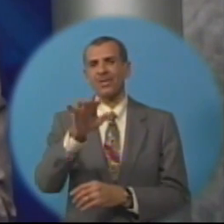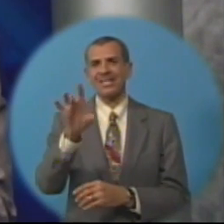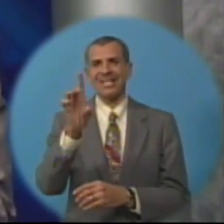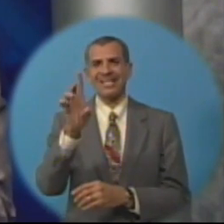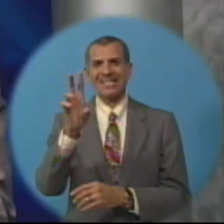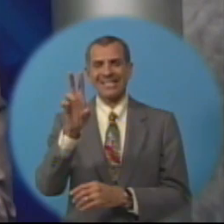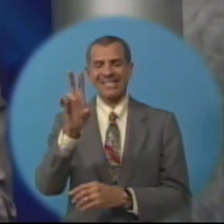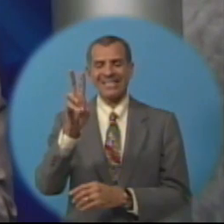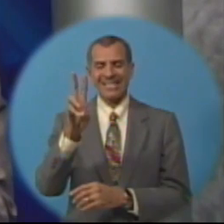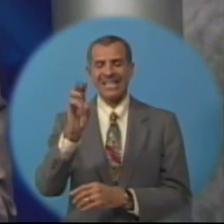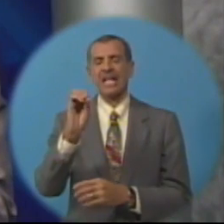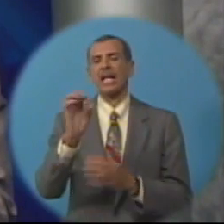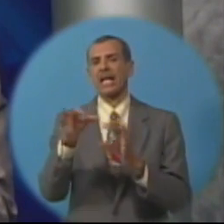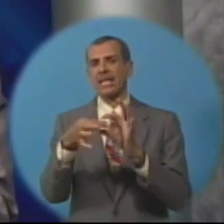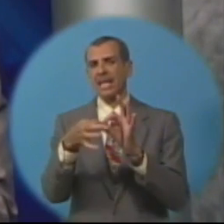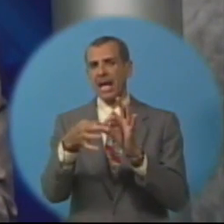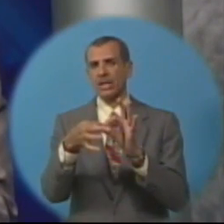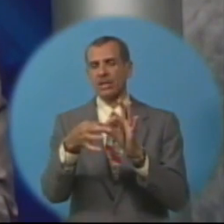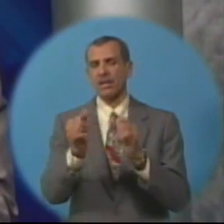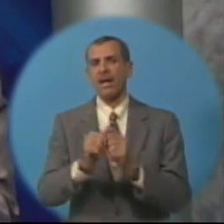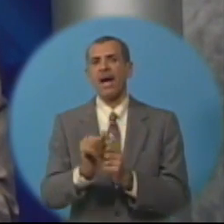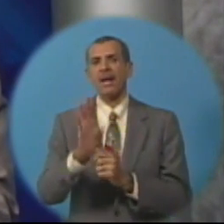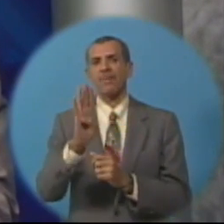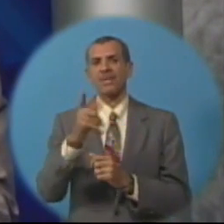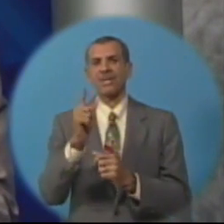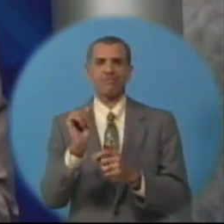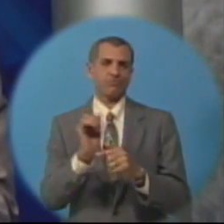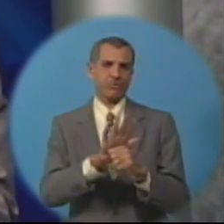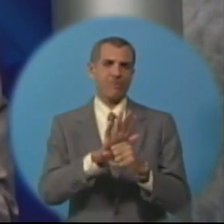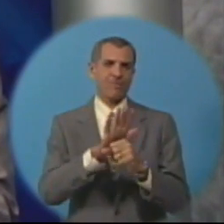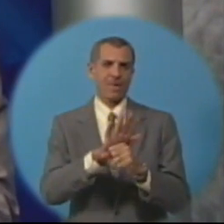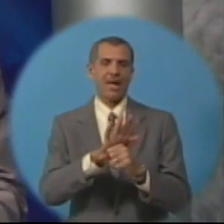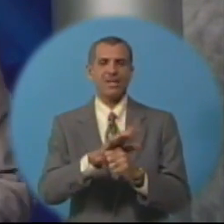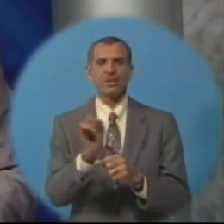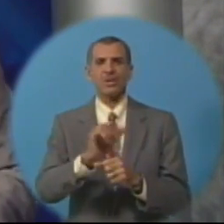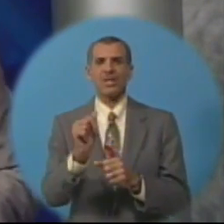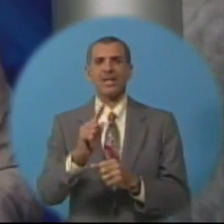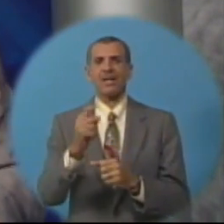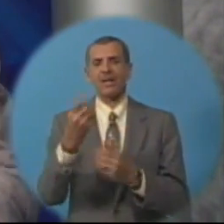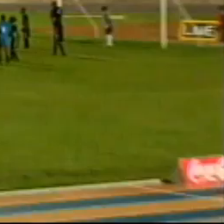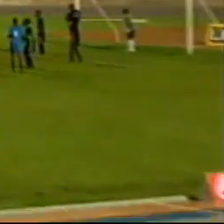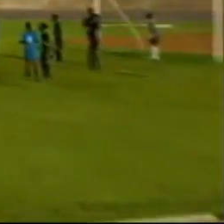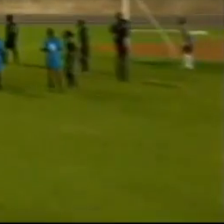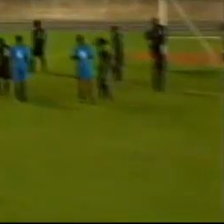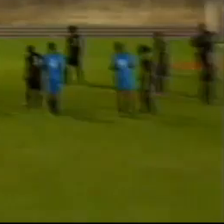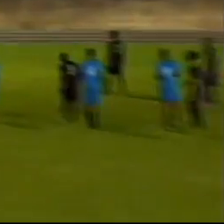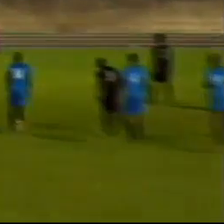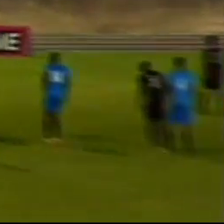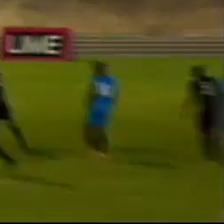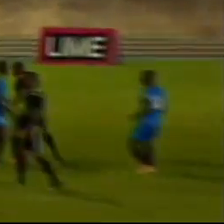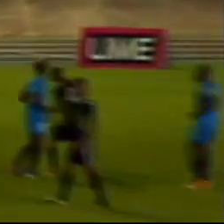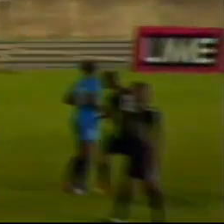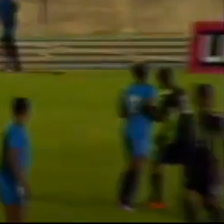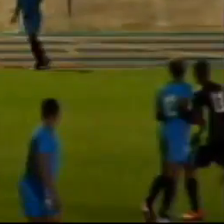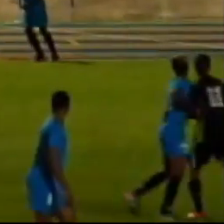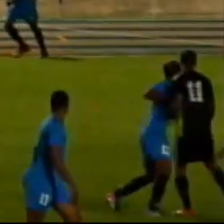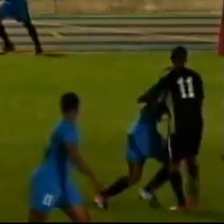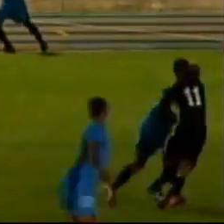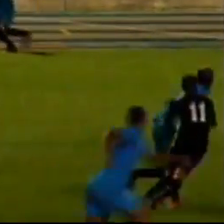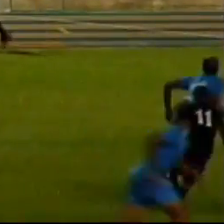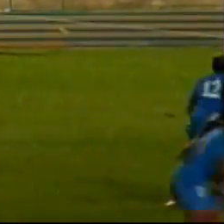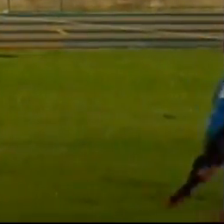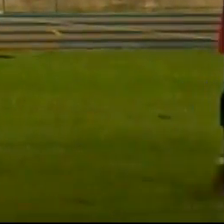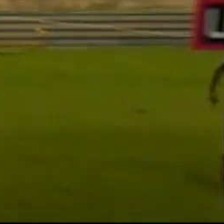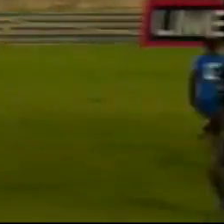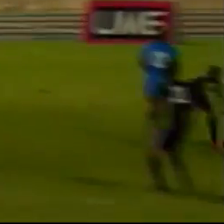Connection. Meanwhile, TS Strikers hammered Bajan Pride to hand the Zone A leaders their first loss. TS Strikers in blue taking on Bajan